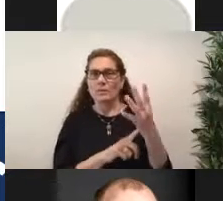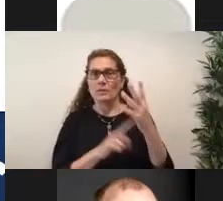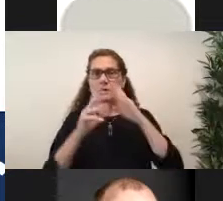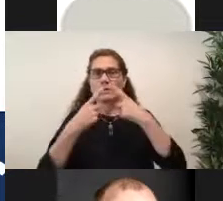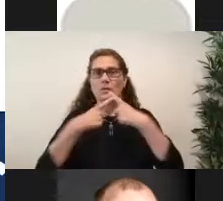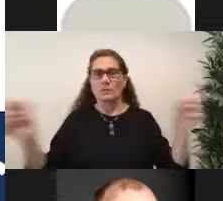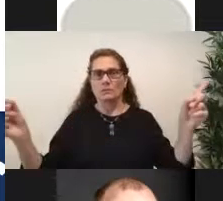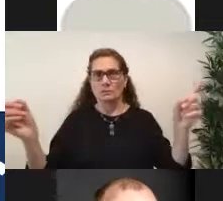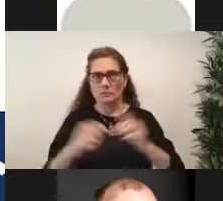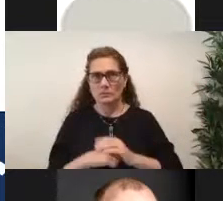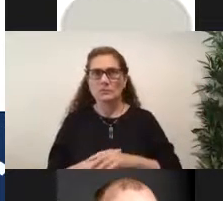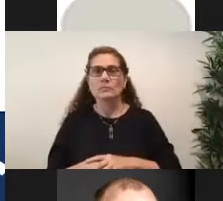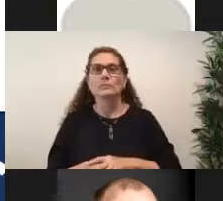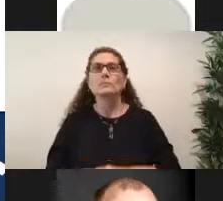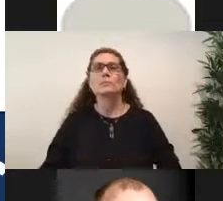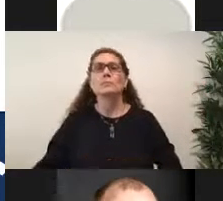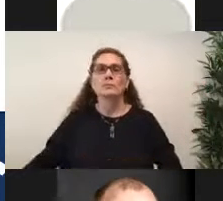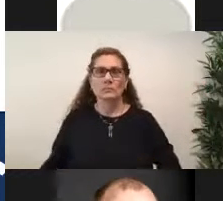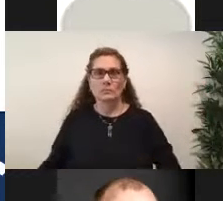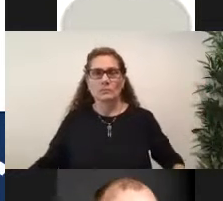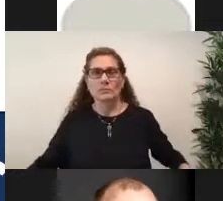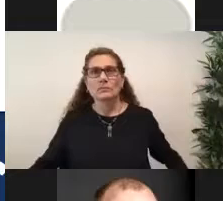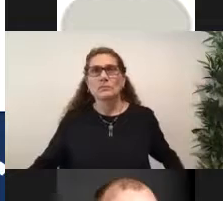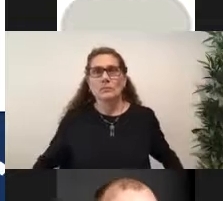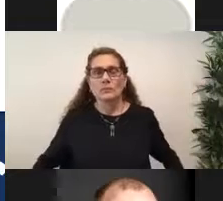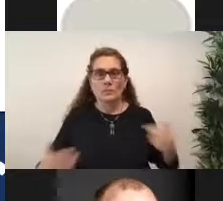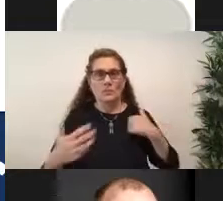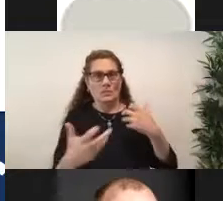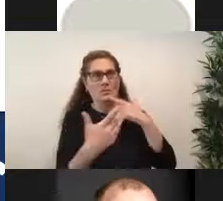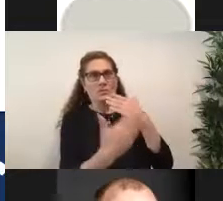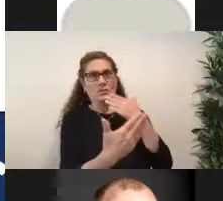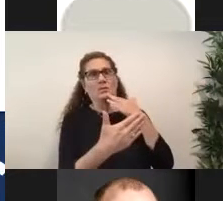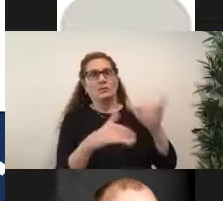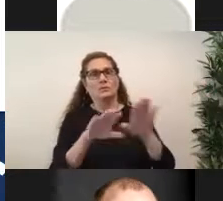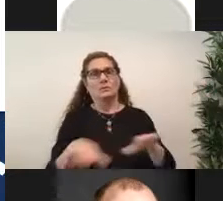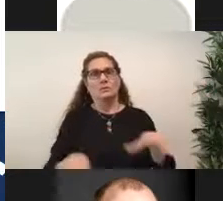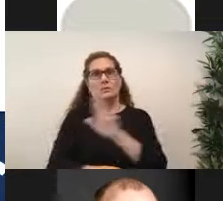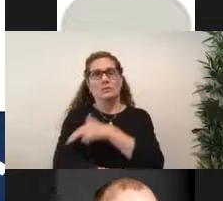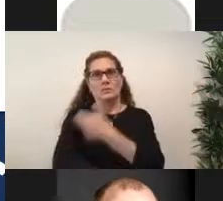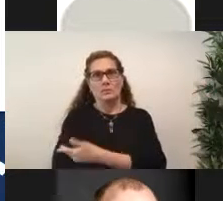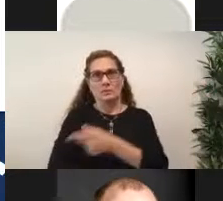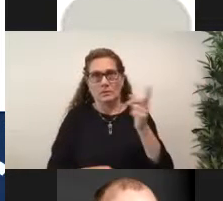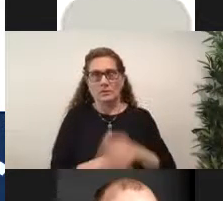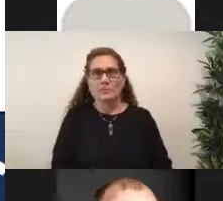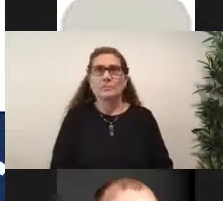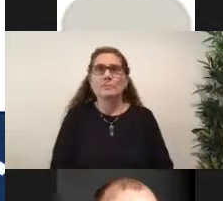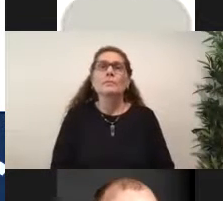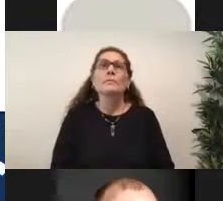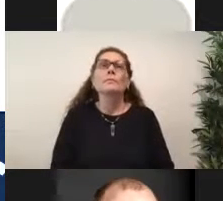to keep our children safe and protected. Vaccination is an all hands on deck effort, and we are grateful for these community